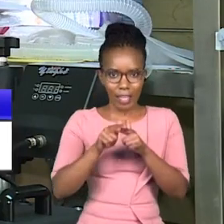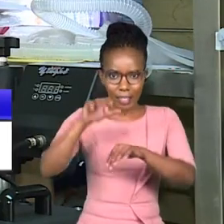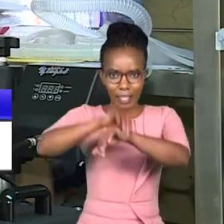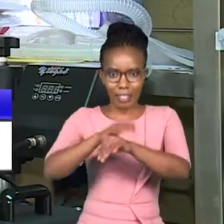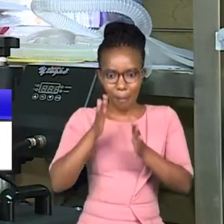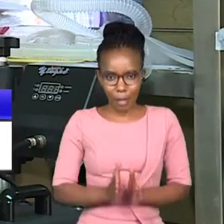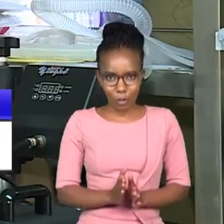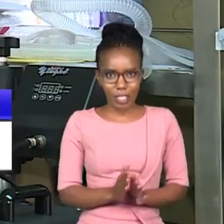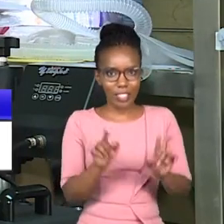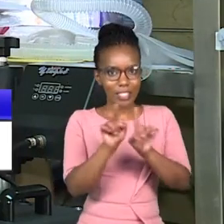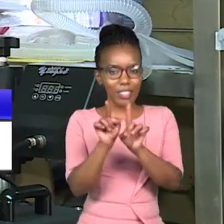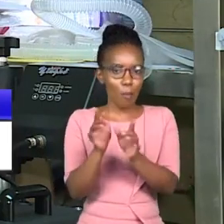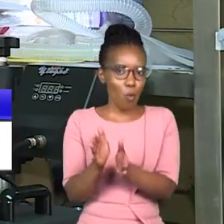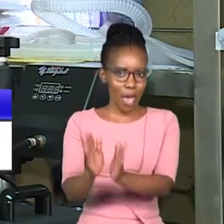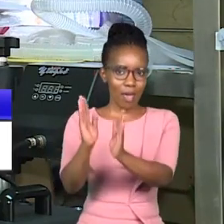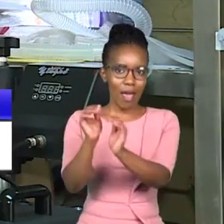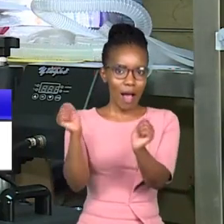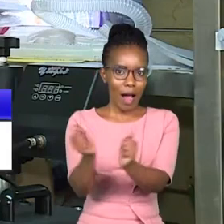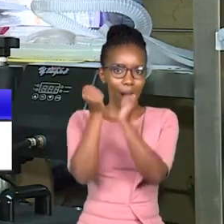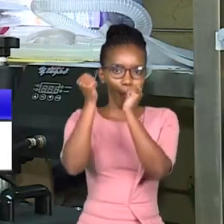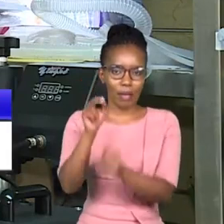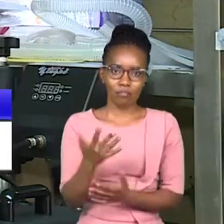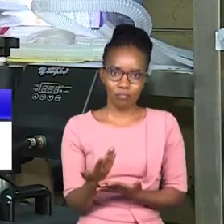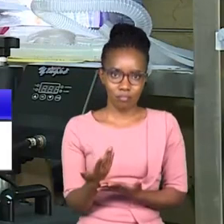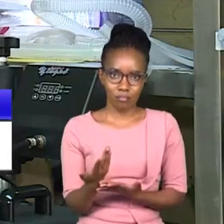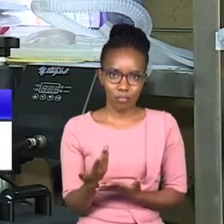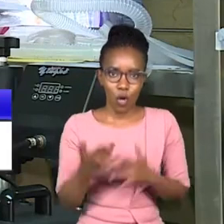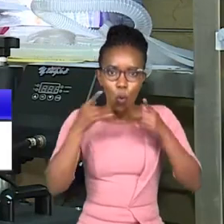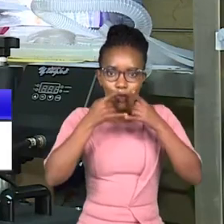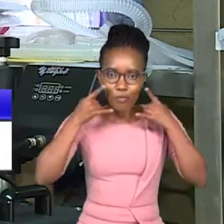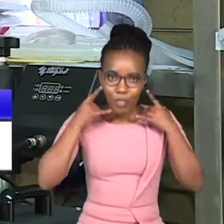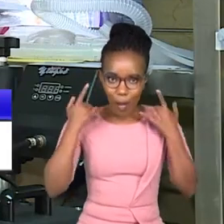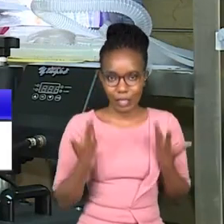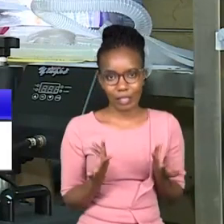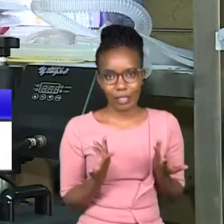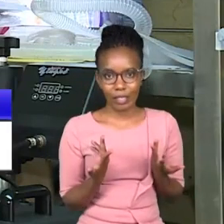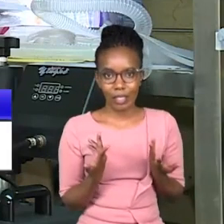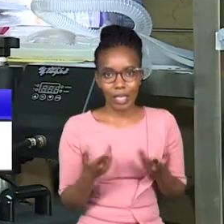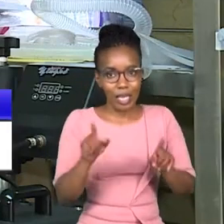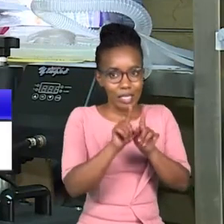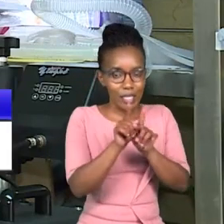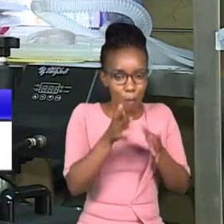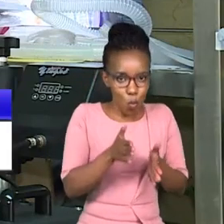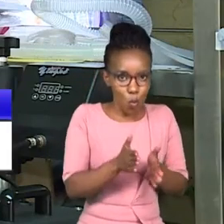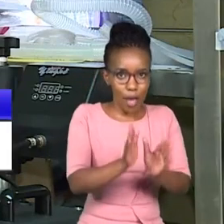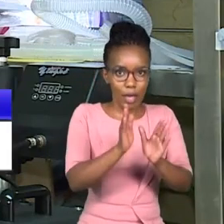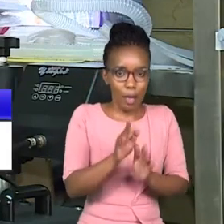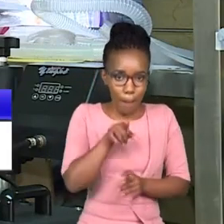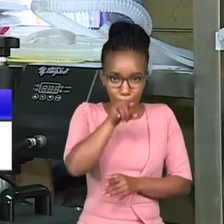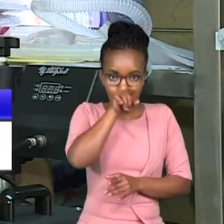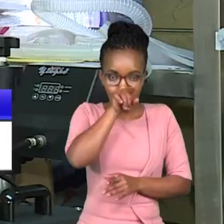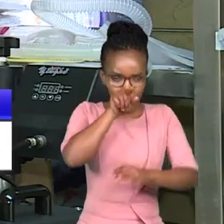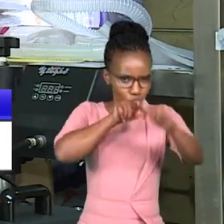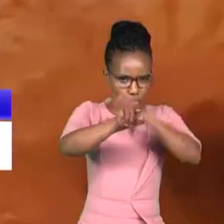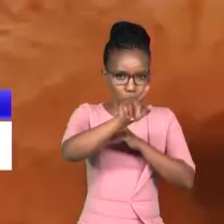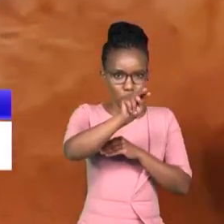so that's exactly the same thing that's happening for the non-treated face mask. The same way that the mosquito might be able to squeeze through the net